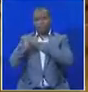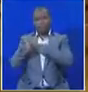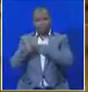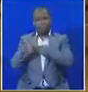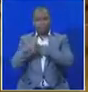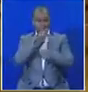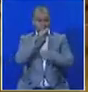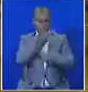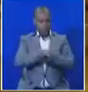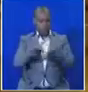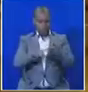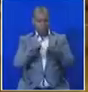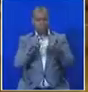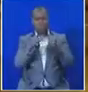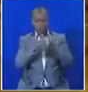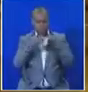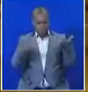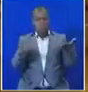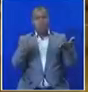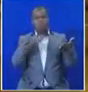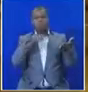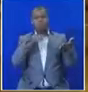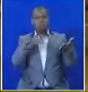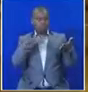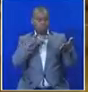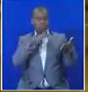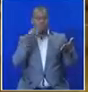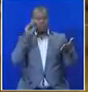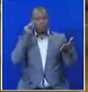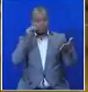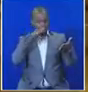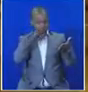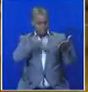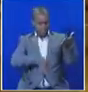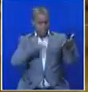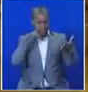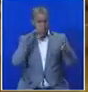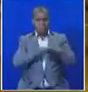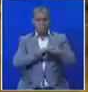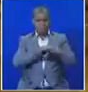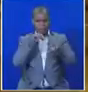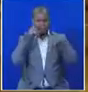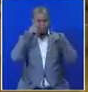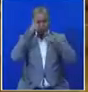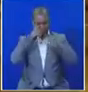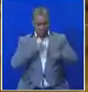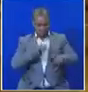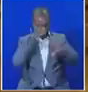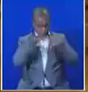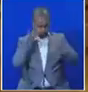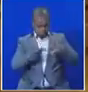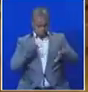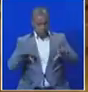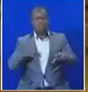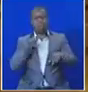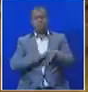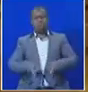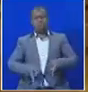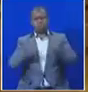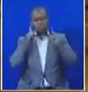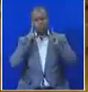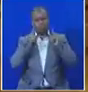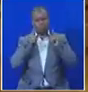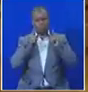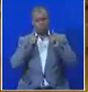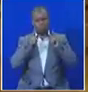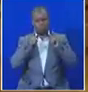by heartbreaking images of fellow human beings being subjected to the most cruelest form of treatment. In fact, I